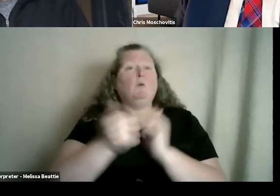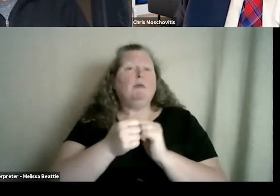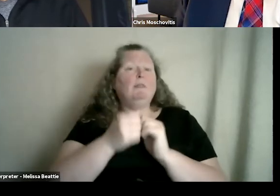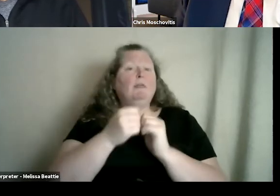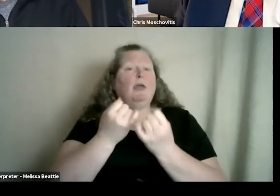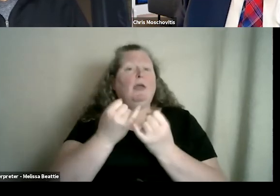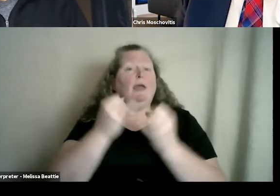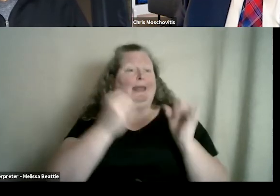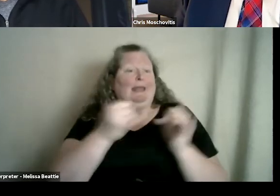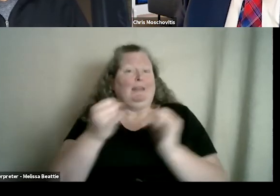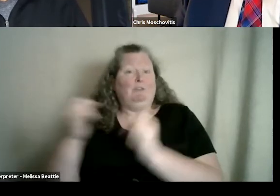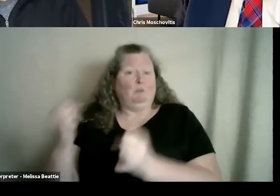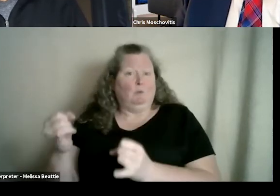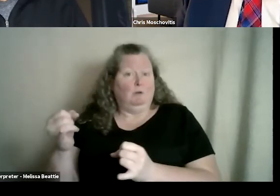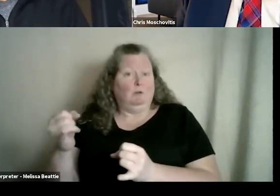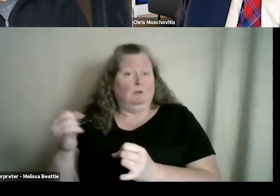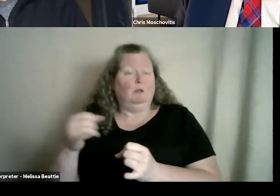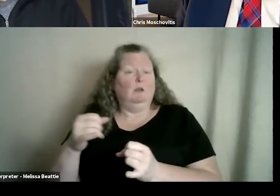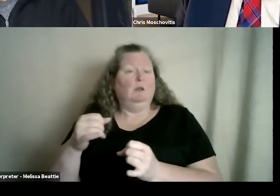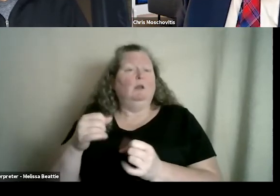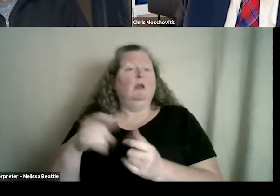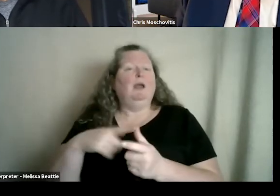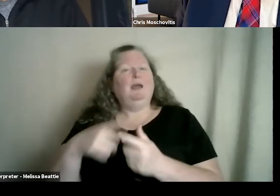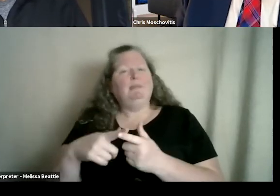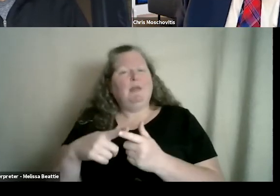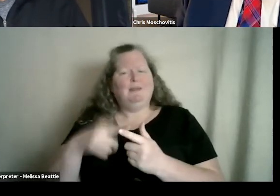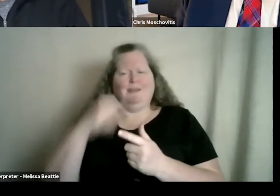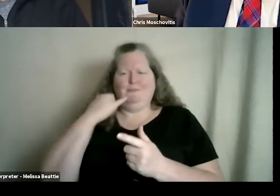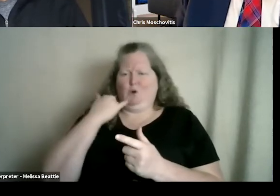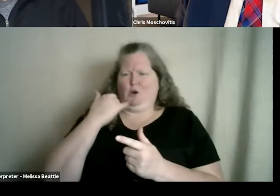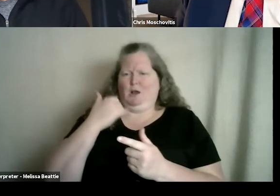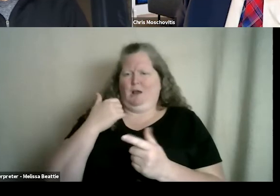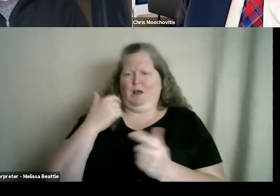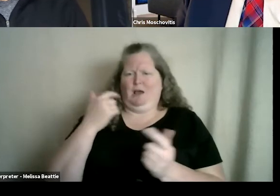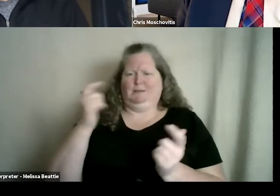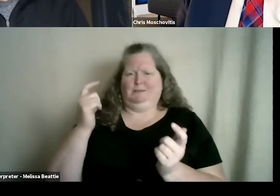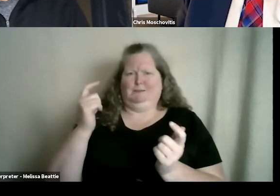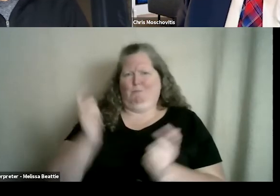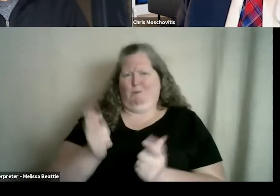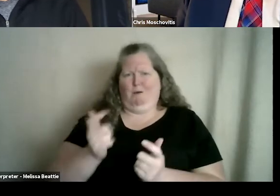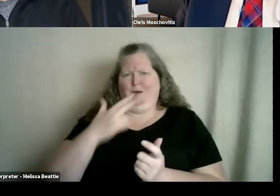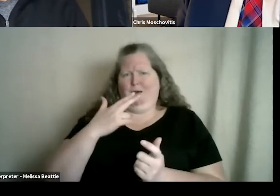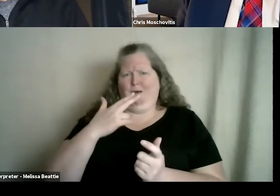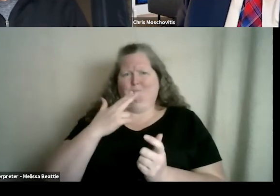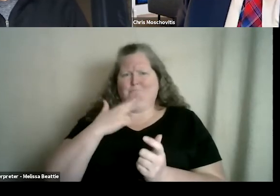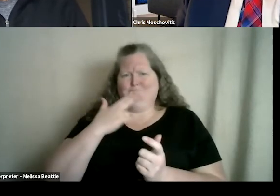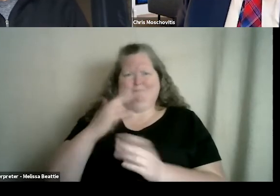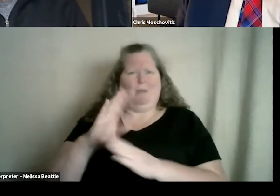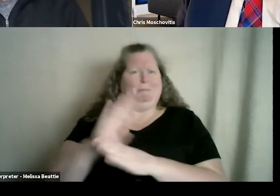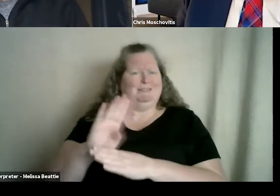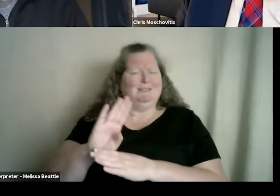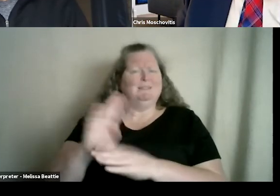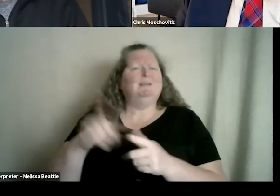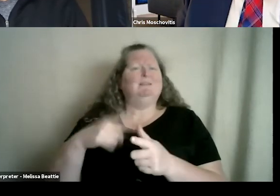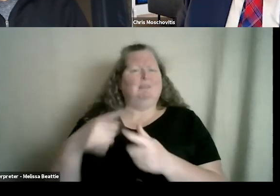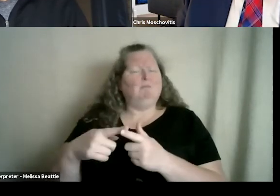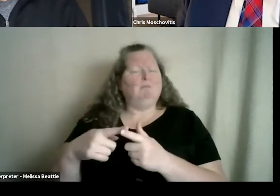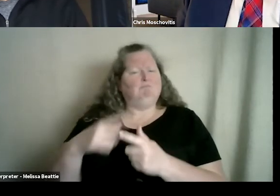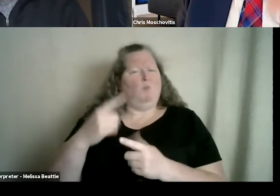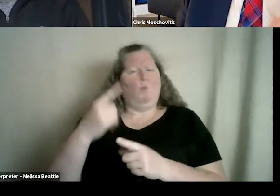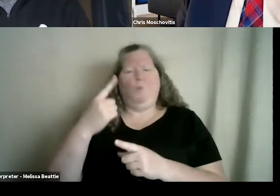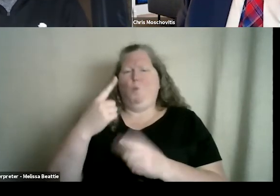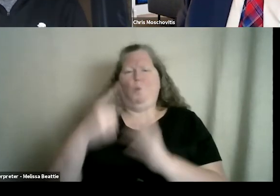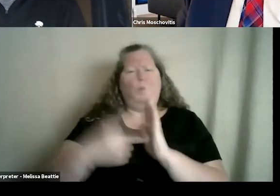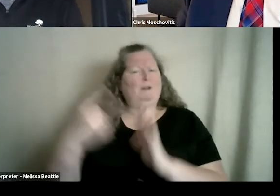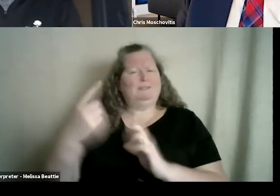it happen. At the minimum, if you're a small business, once a year is fine. The more you go up the food chain in size of